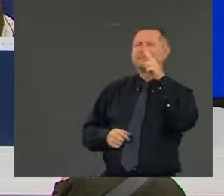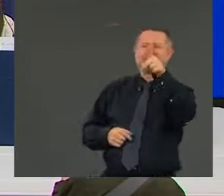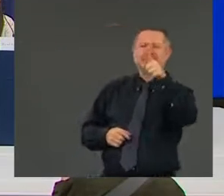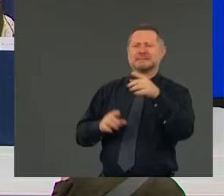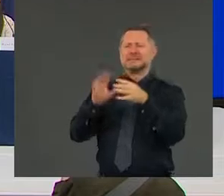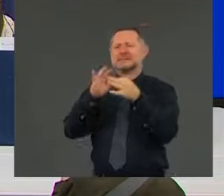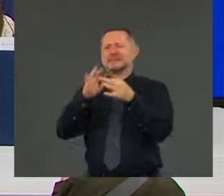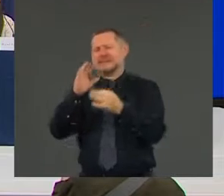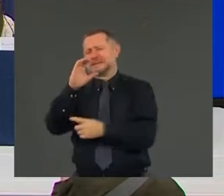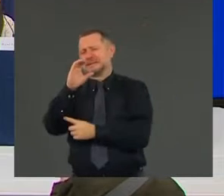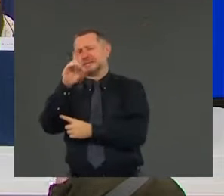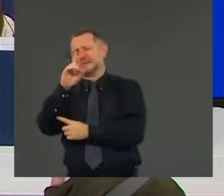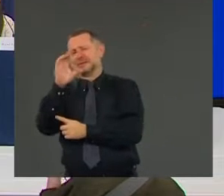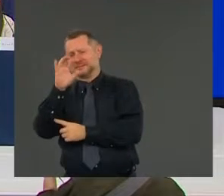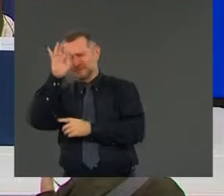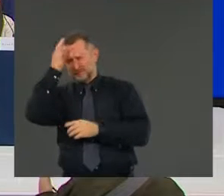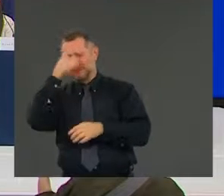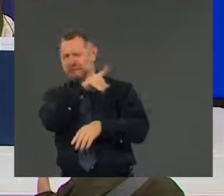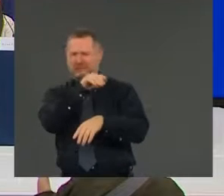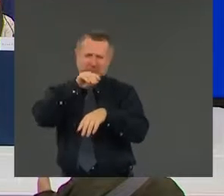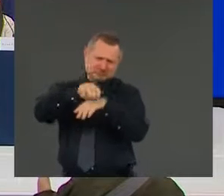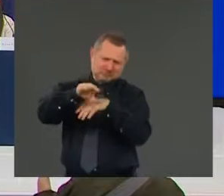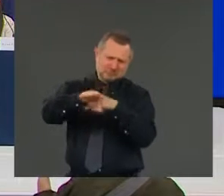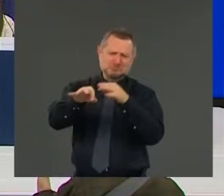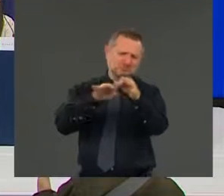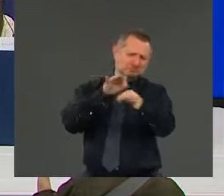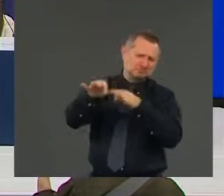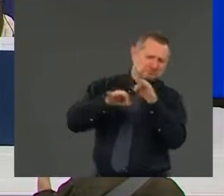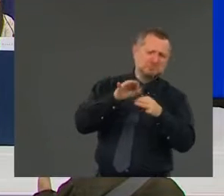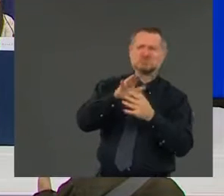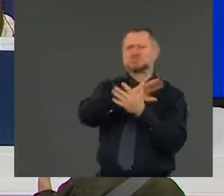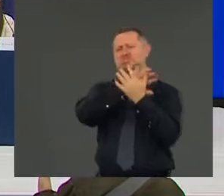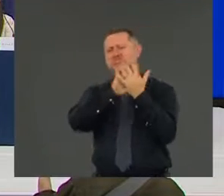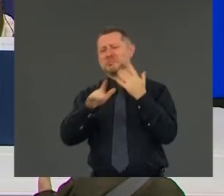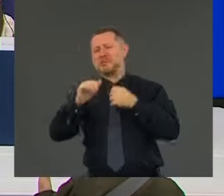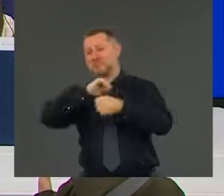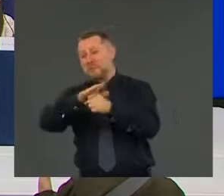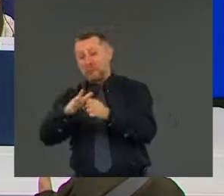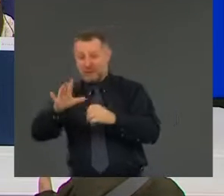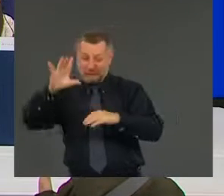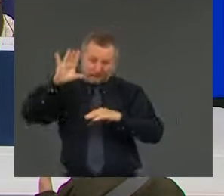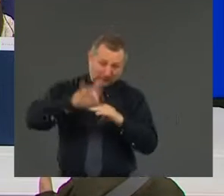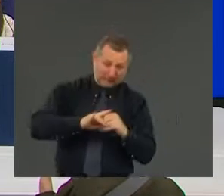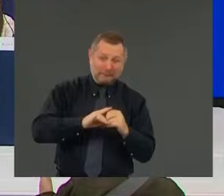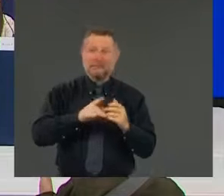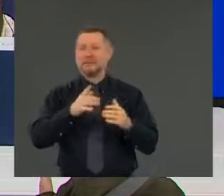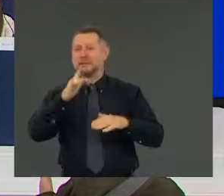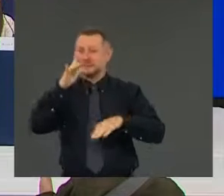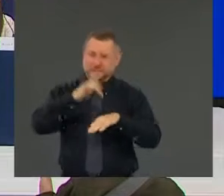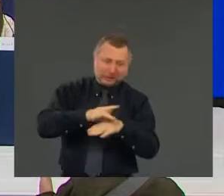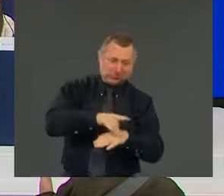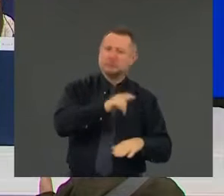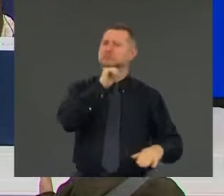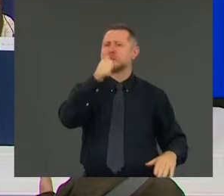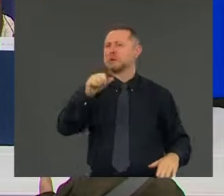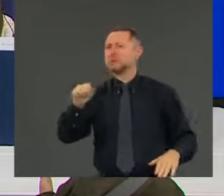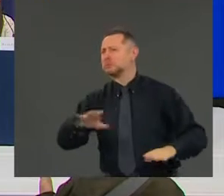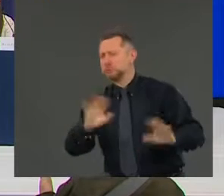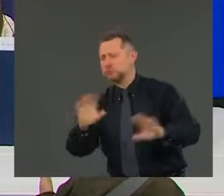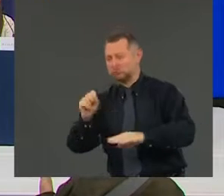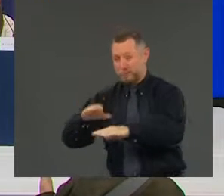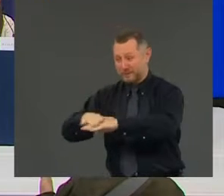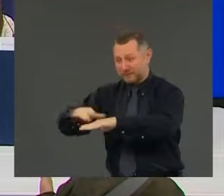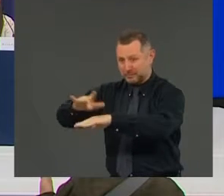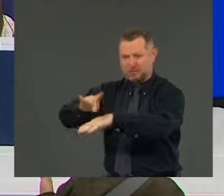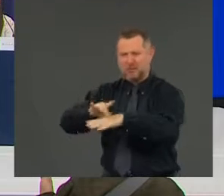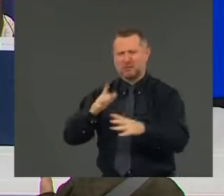to transmission of the virus on surfaces. In light of that, has the MTA's nightly disinfecting of every